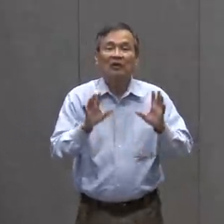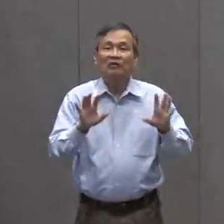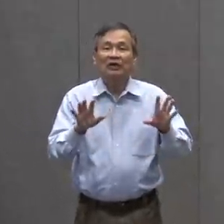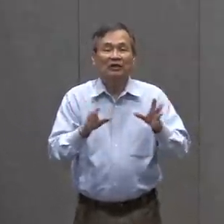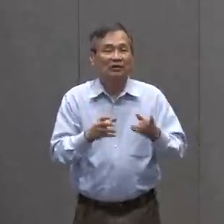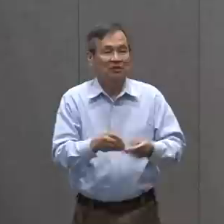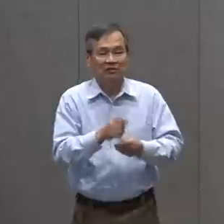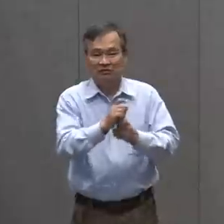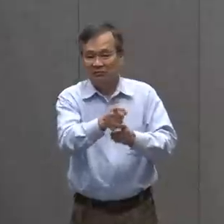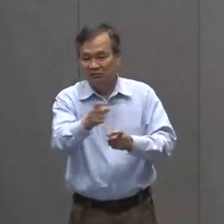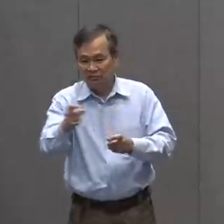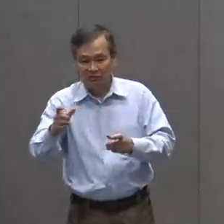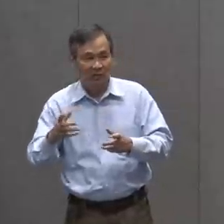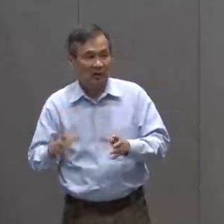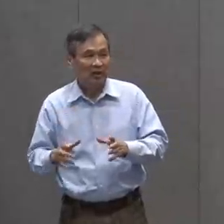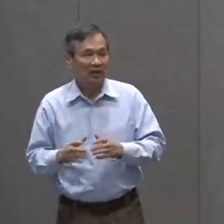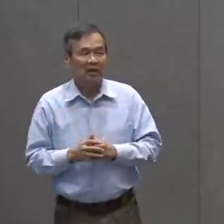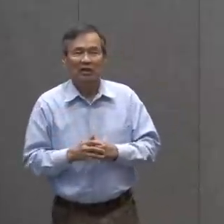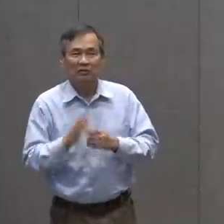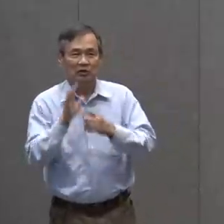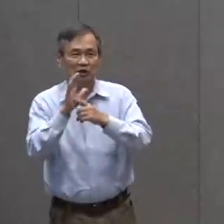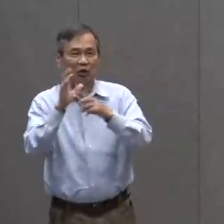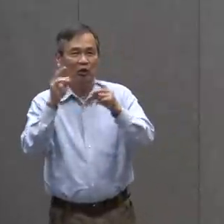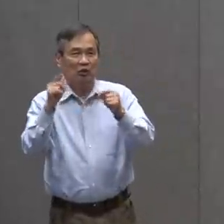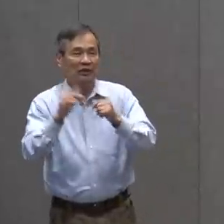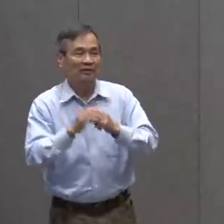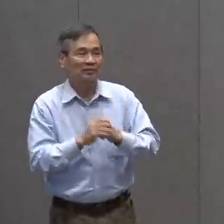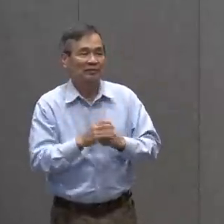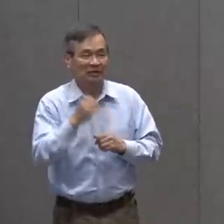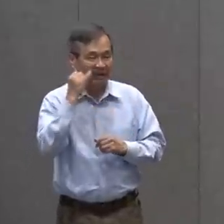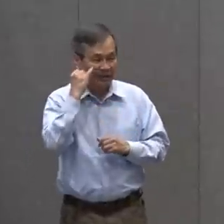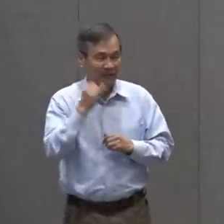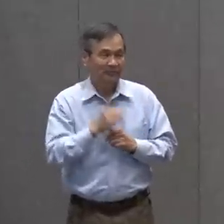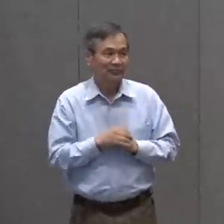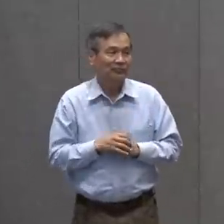you deal it out, so I'm going to deal out a few really fast so you can get the idea.